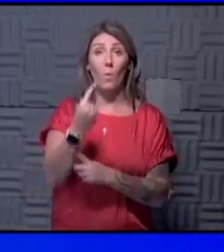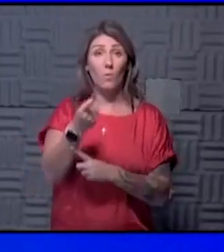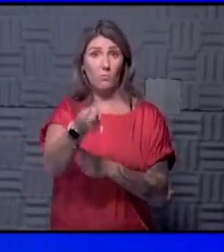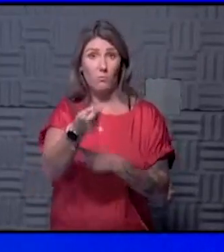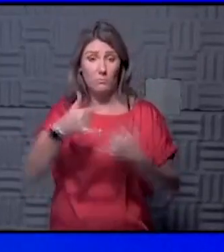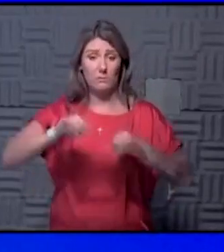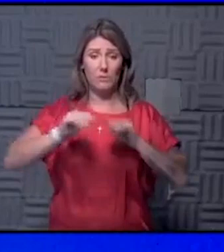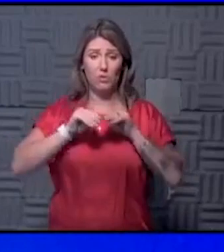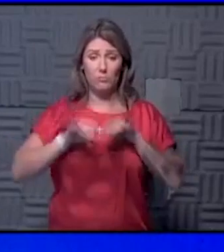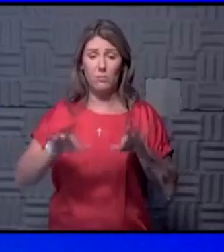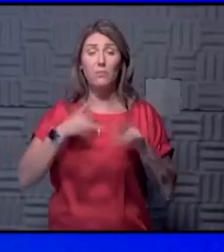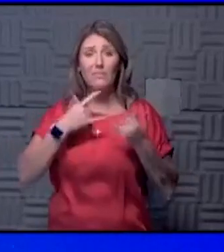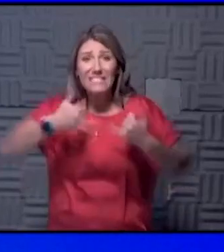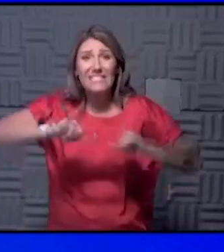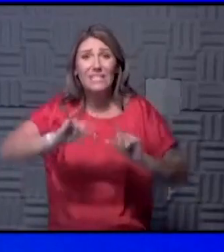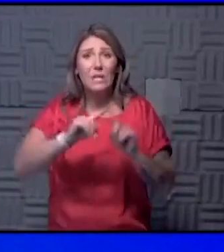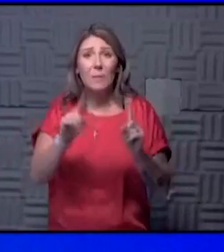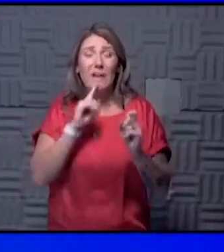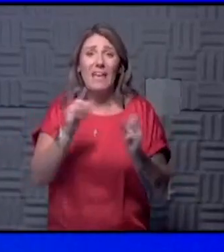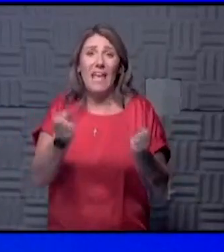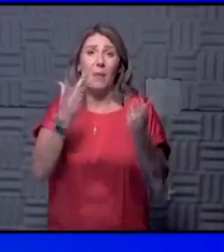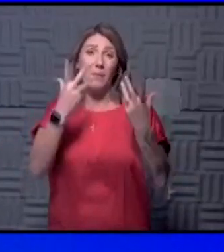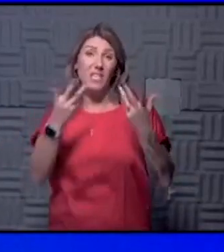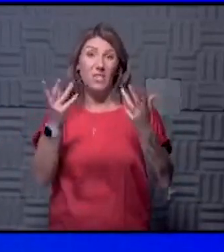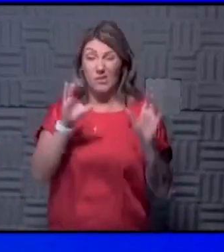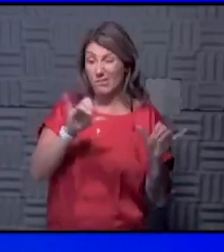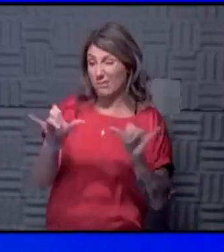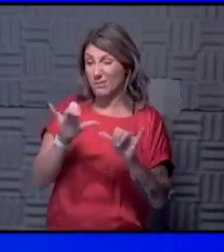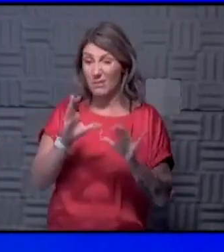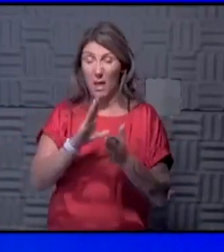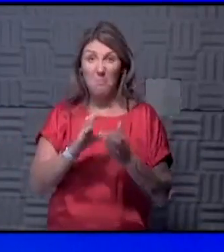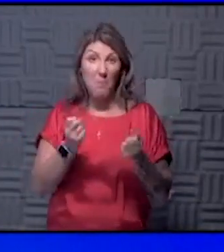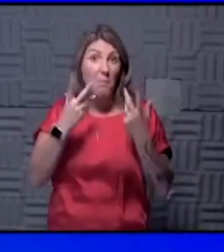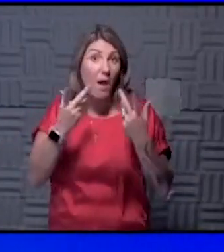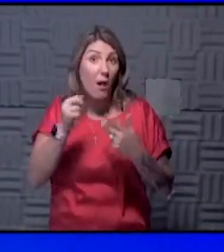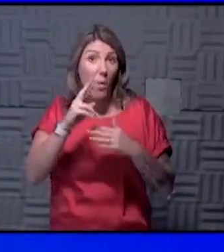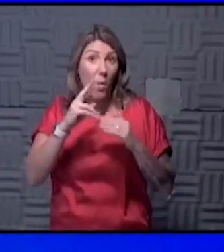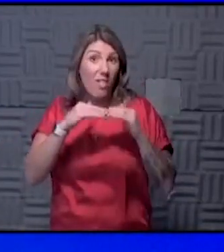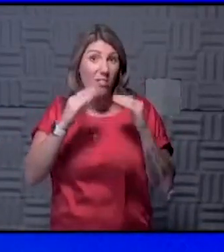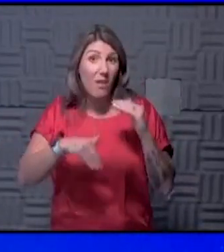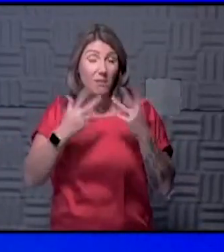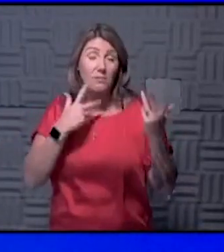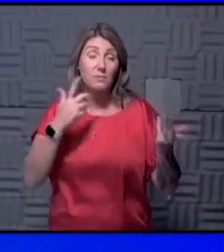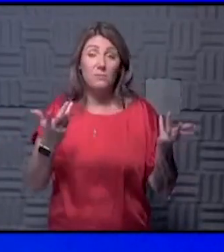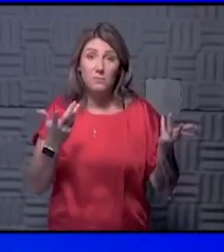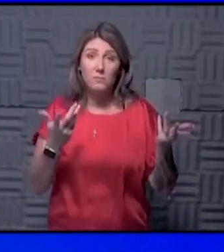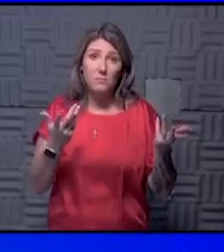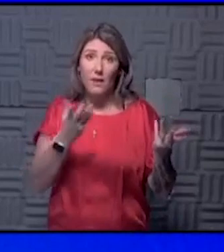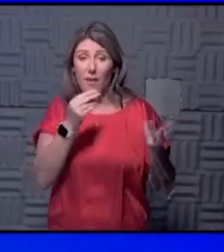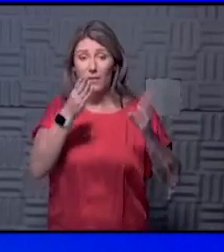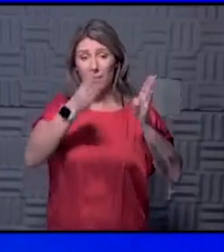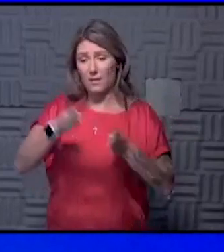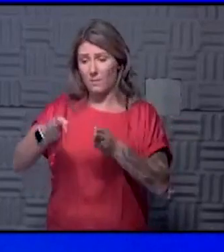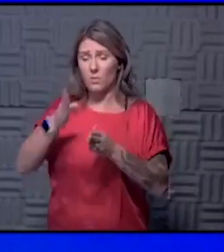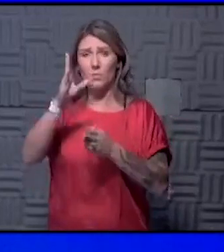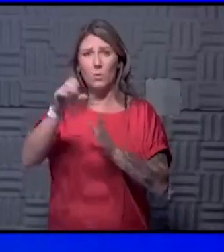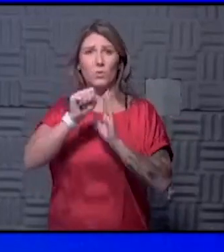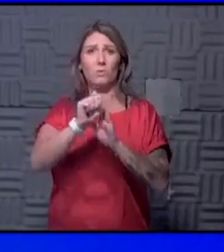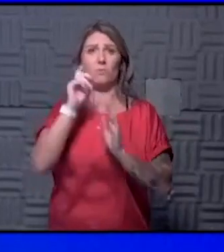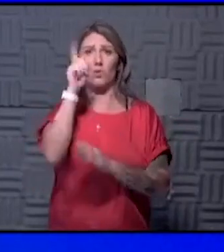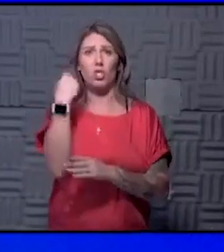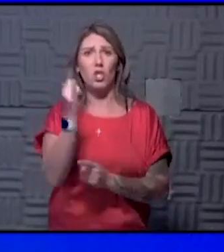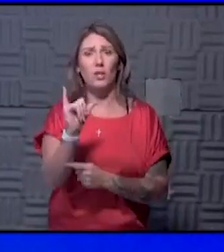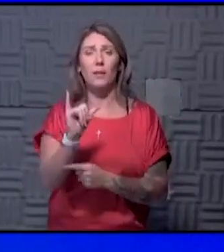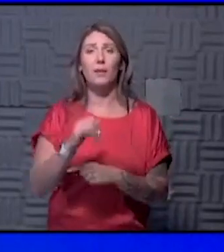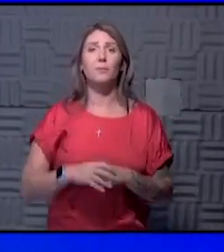it, you probably still are shedding it, but how much? Is it the same amount? Is it less? But also individually, what are your symptoms going to be like? Are